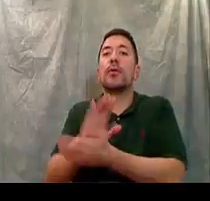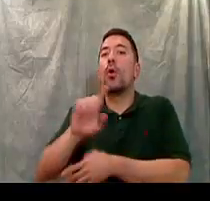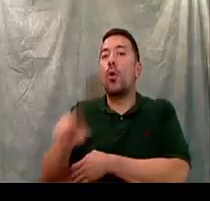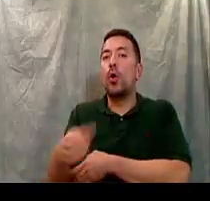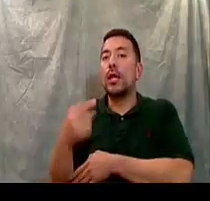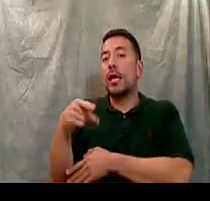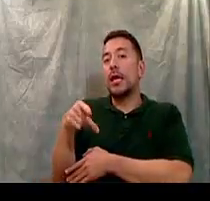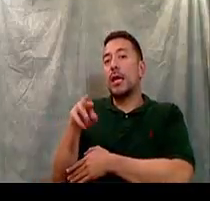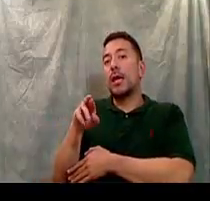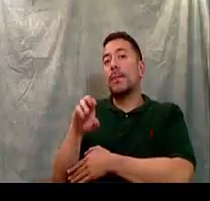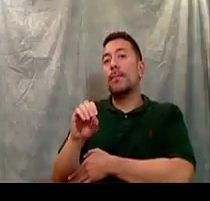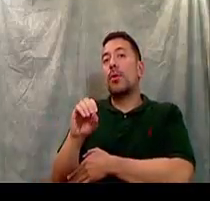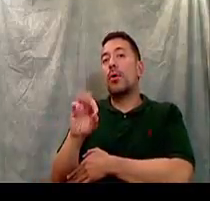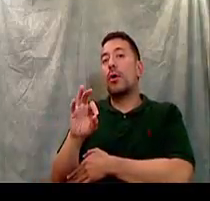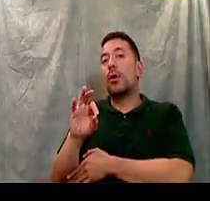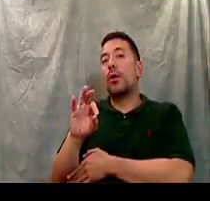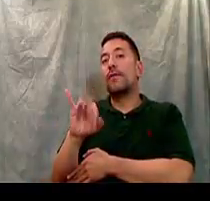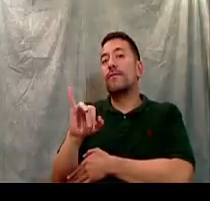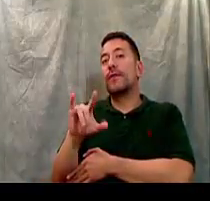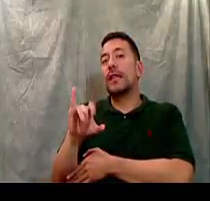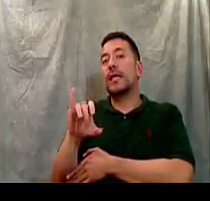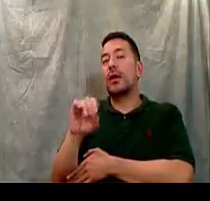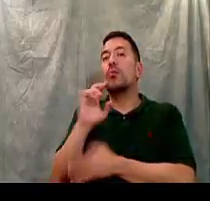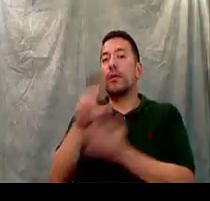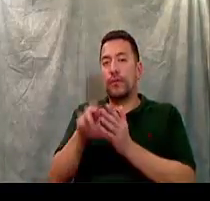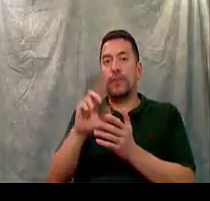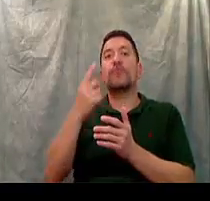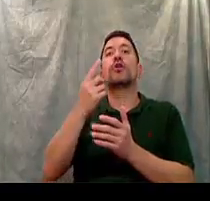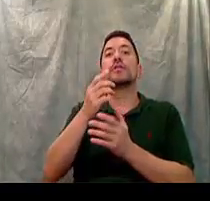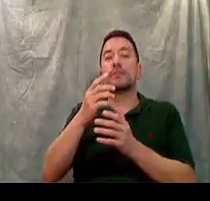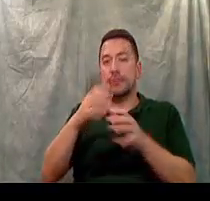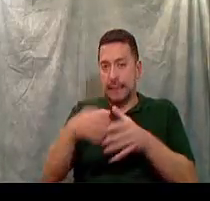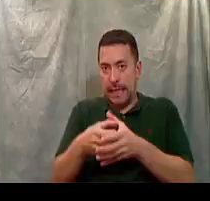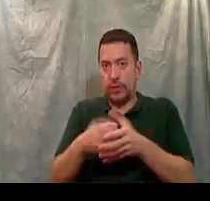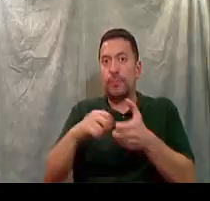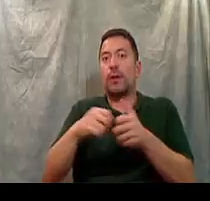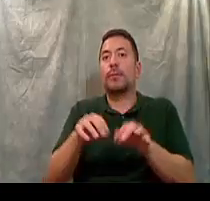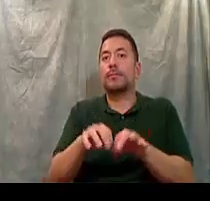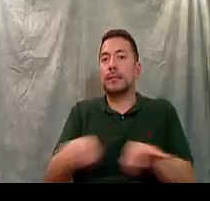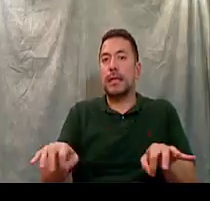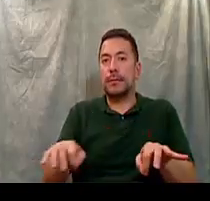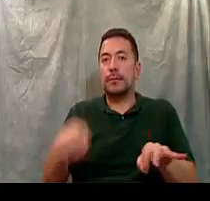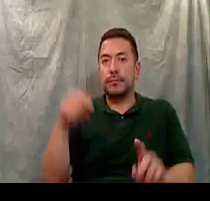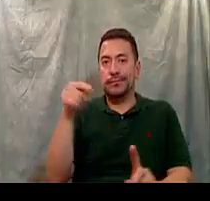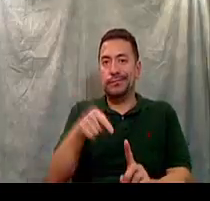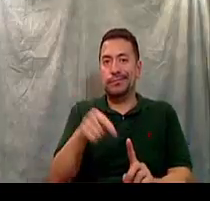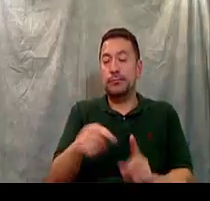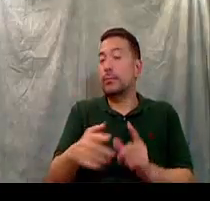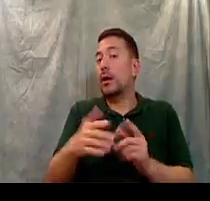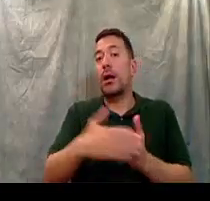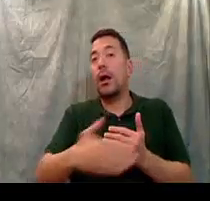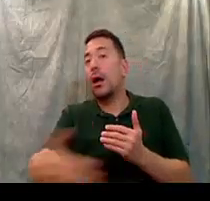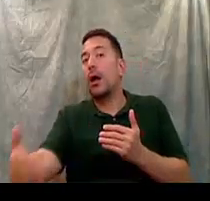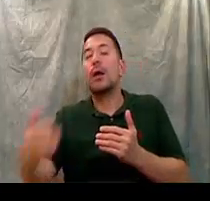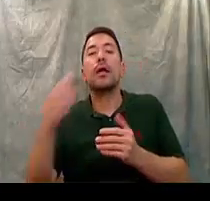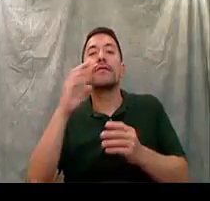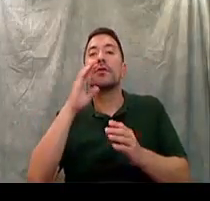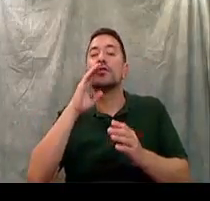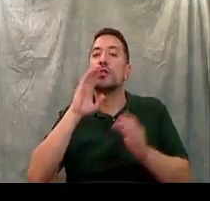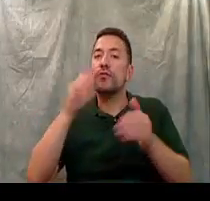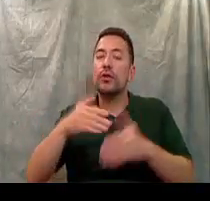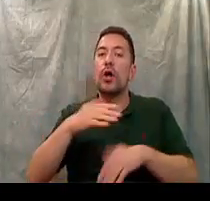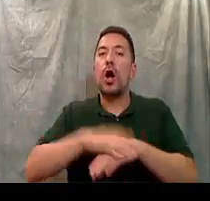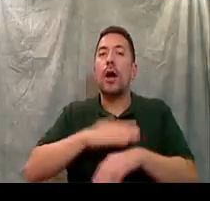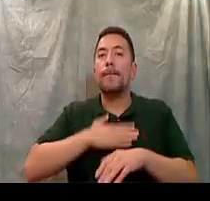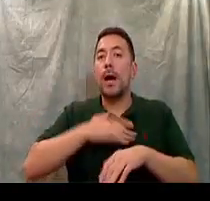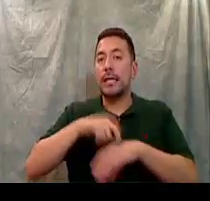this first section, the problem statement. But besides that, all you have to worry about is my deadlines and the final draft that's